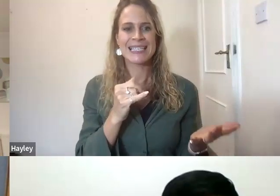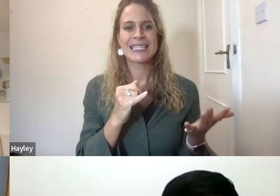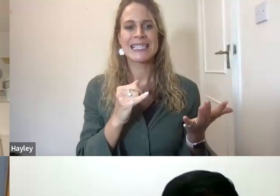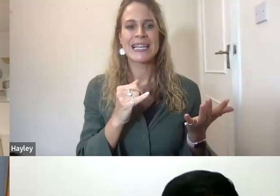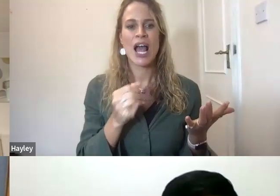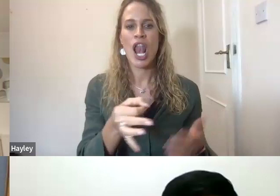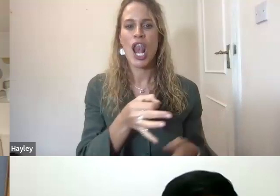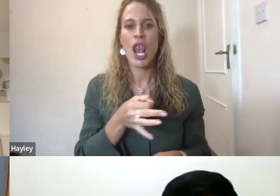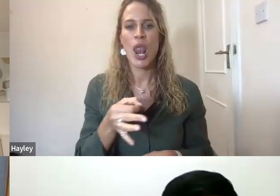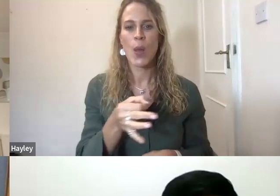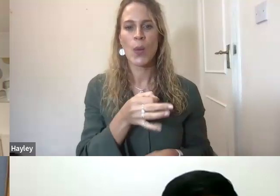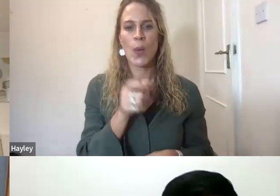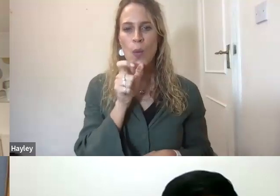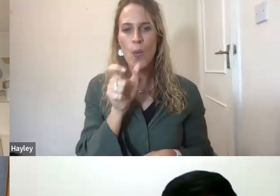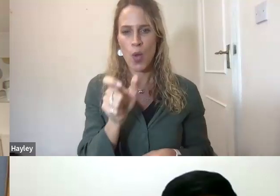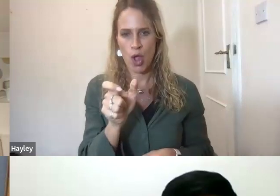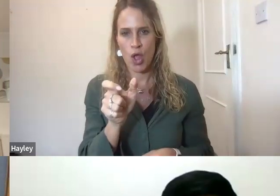local term. It's totally